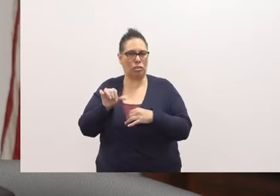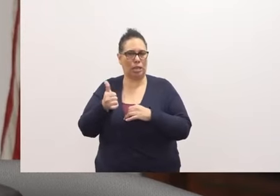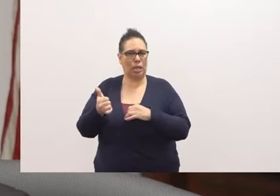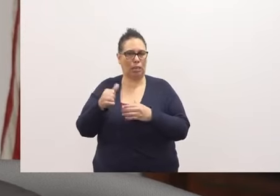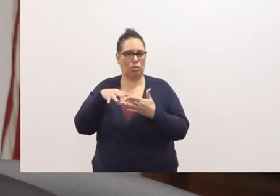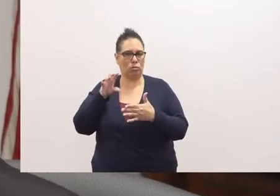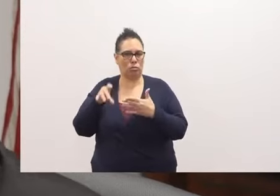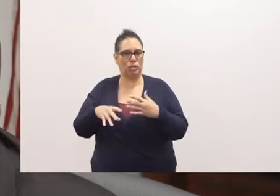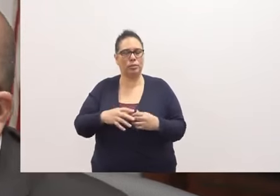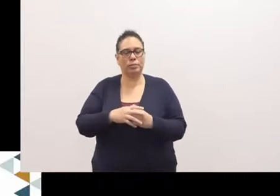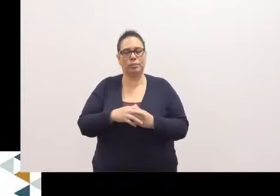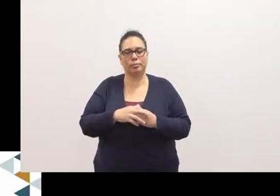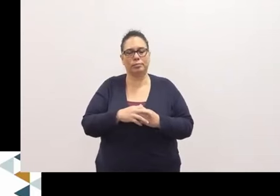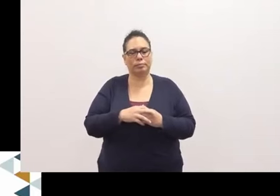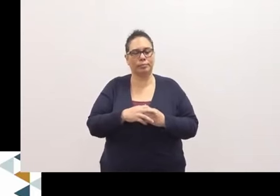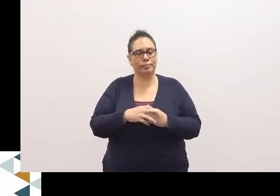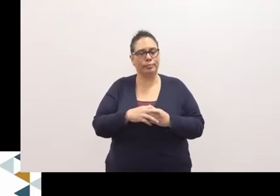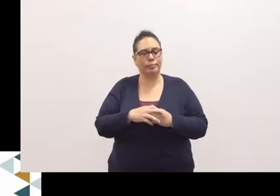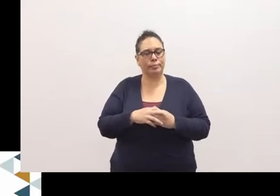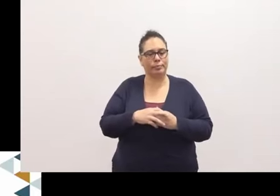students.